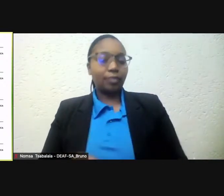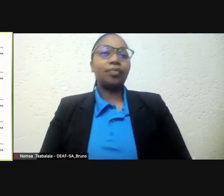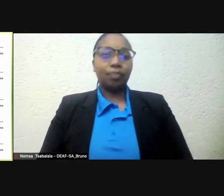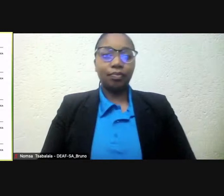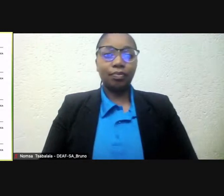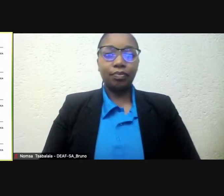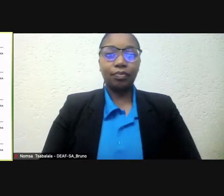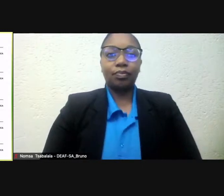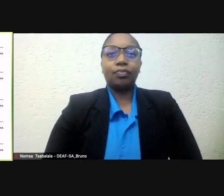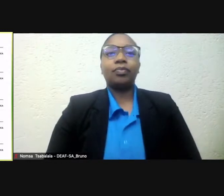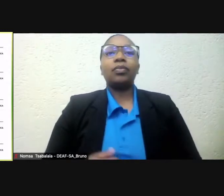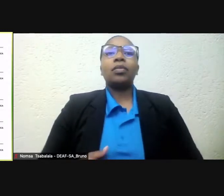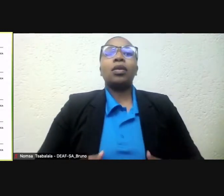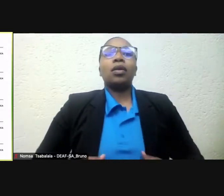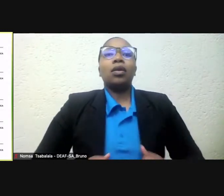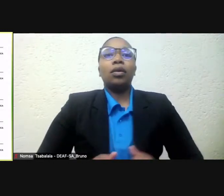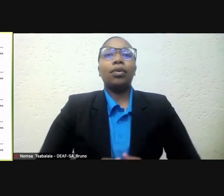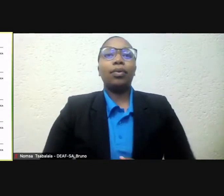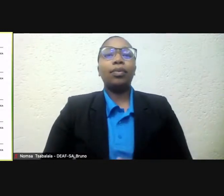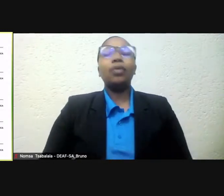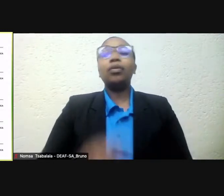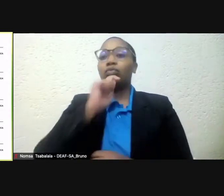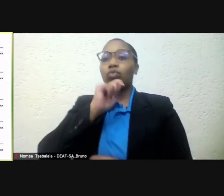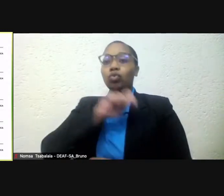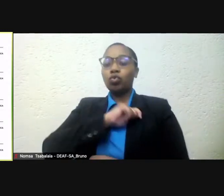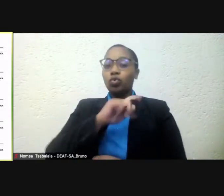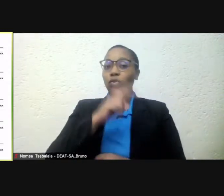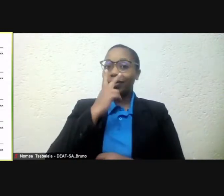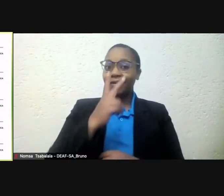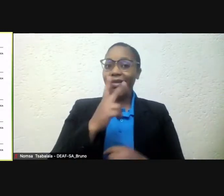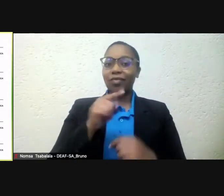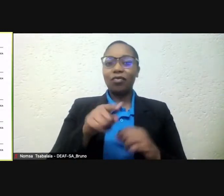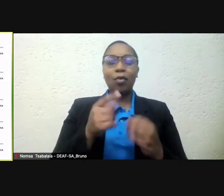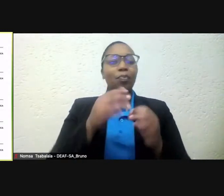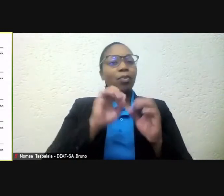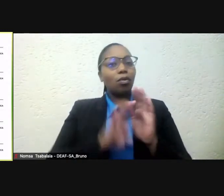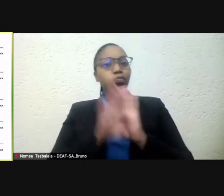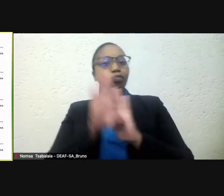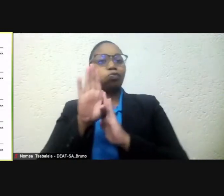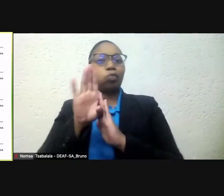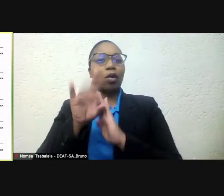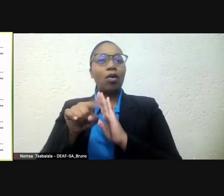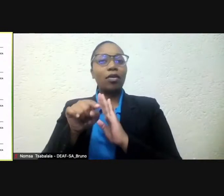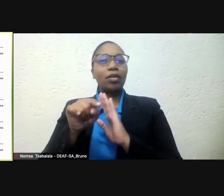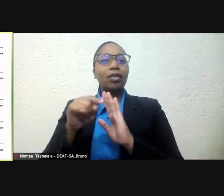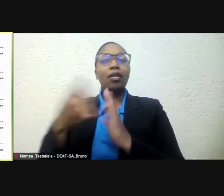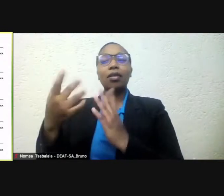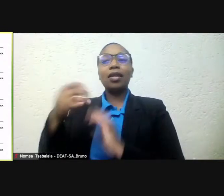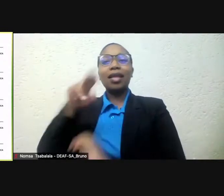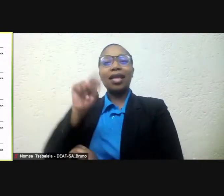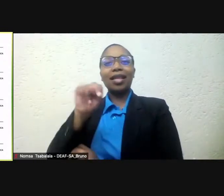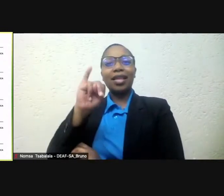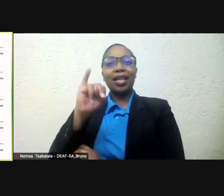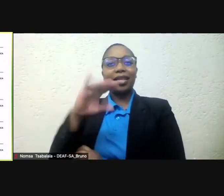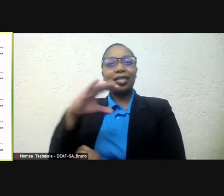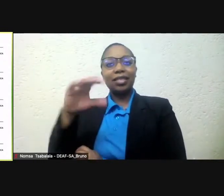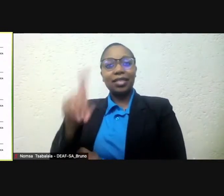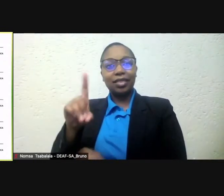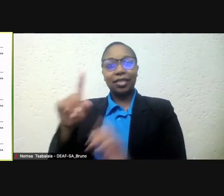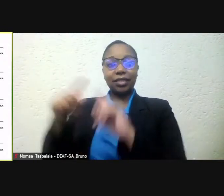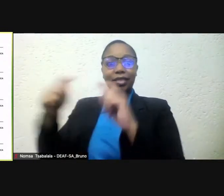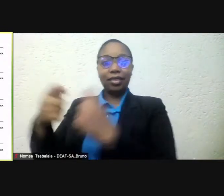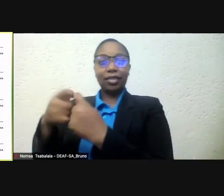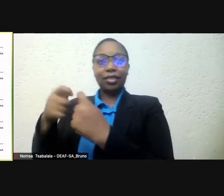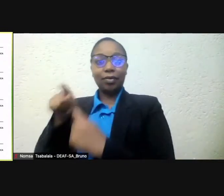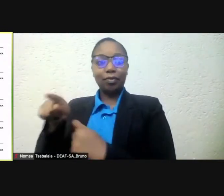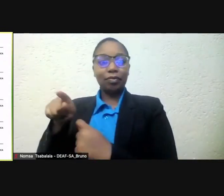days, and as we'll see from the presentation by our NICD team, the curve which depicts this